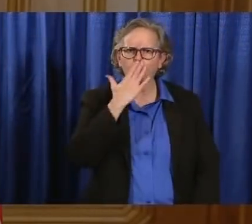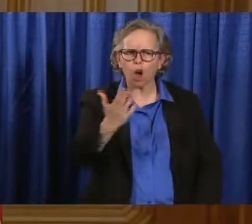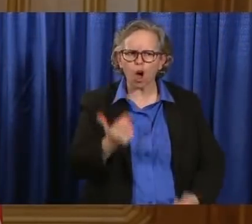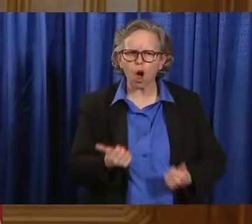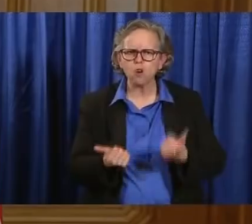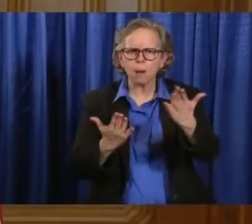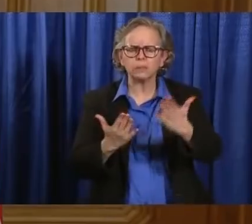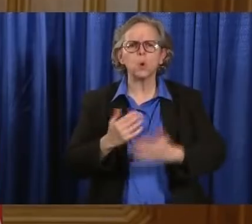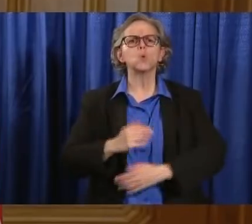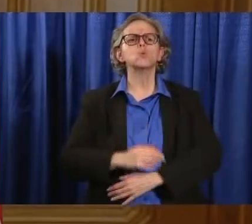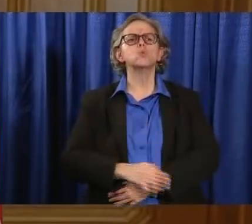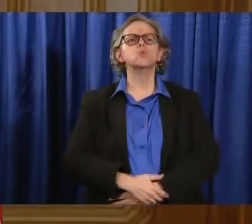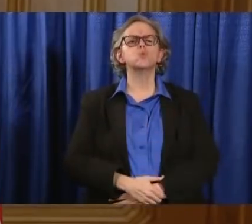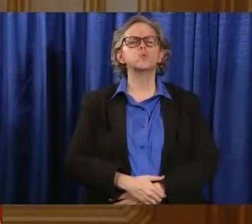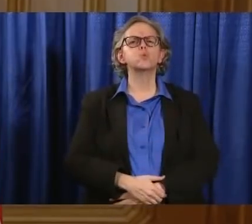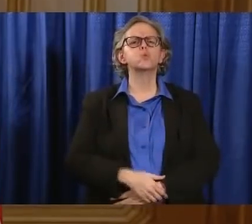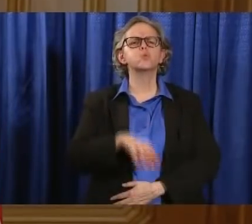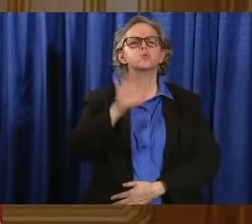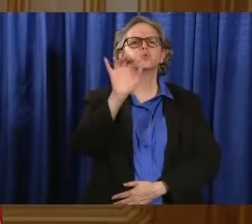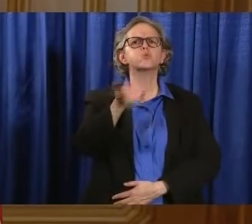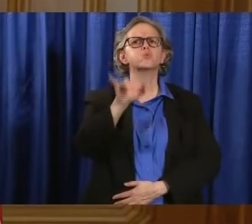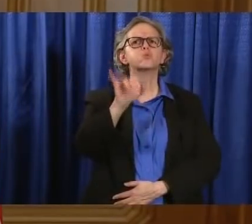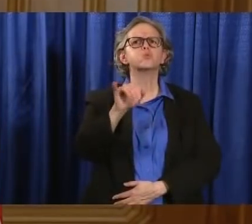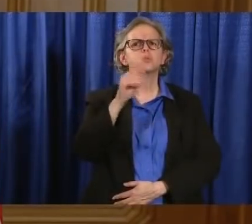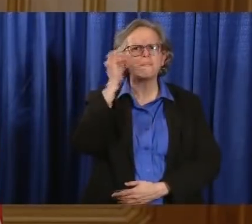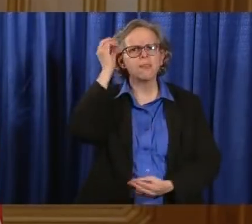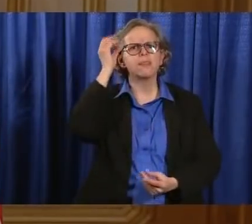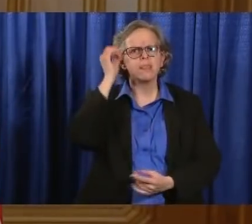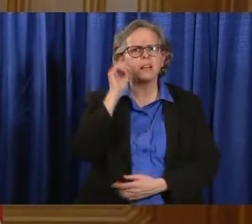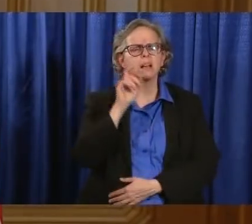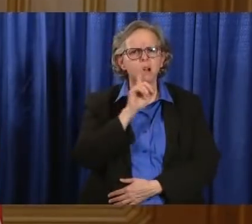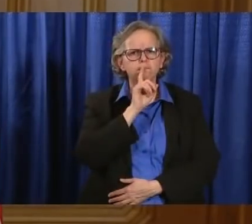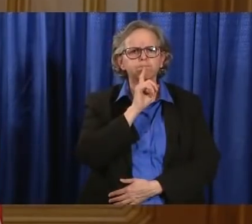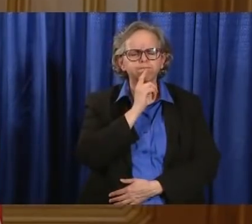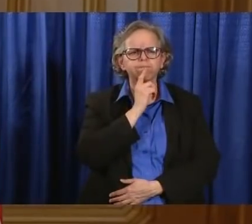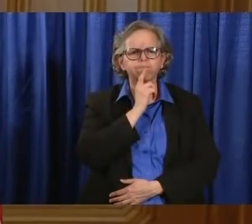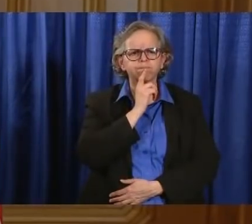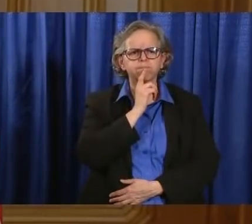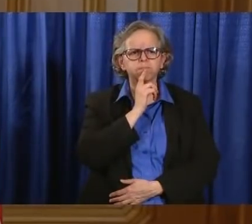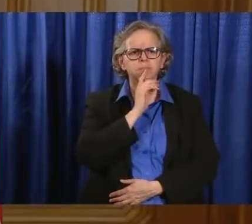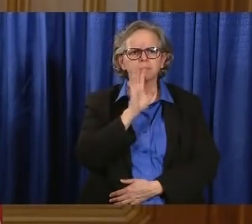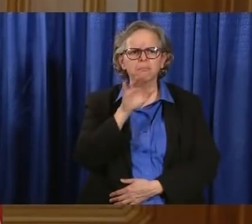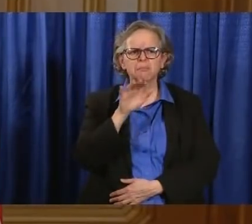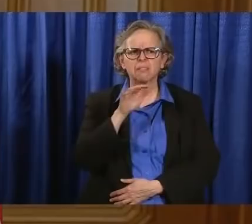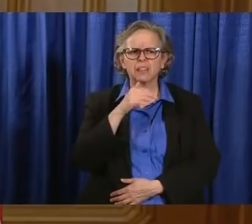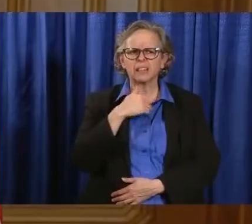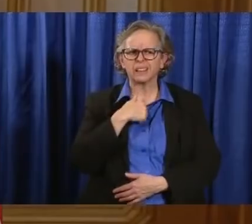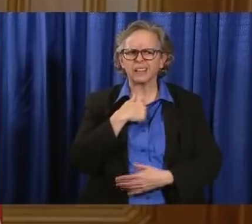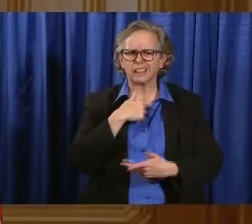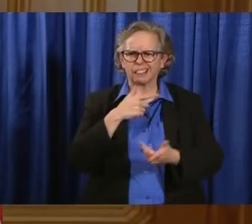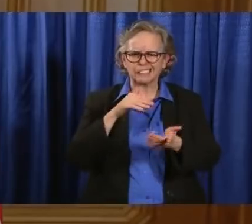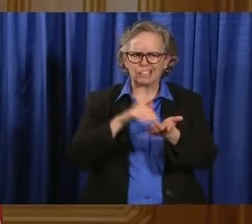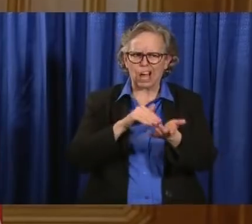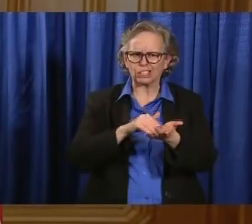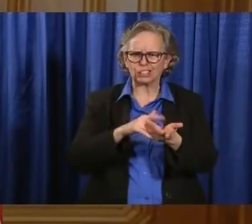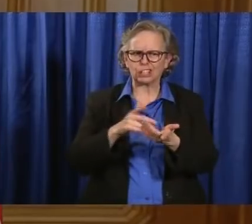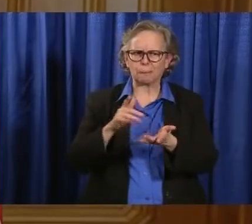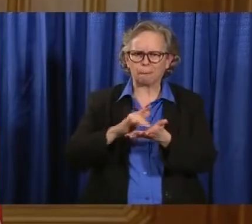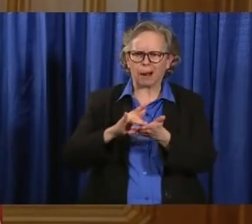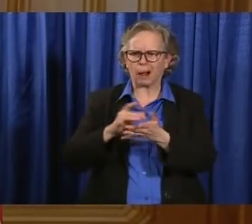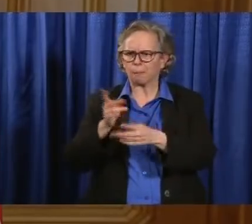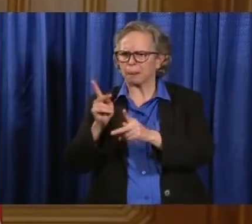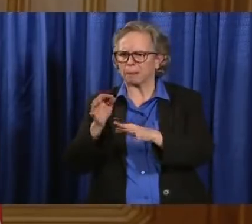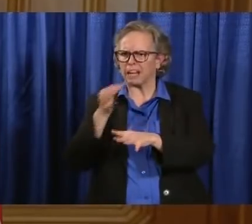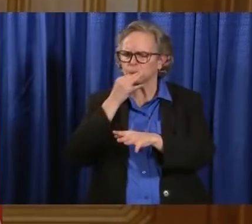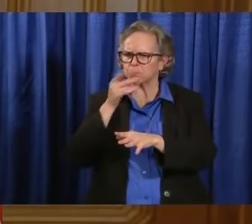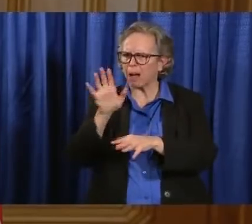can look at. I guess I would defer to, again, the doctors and the medical experts